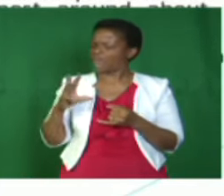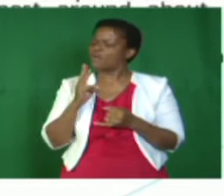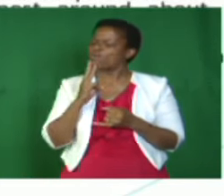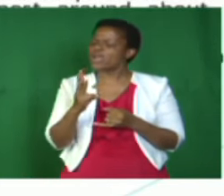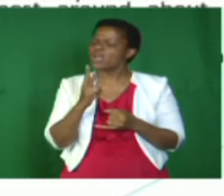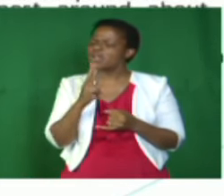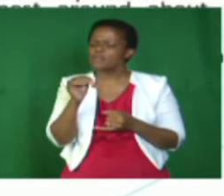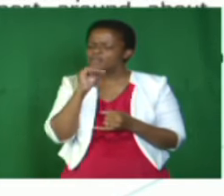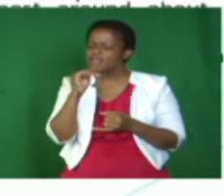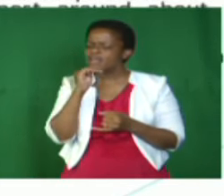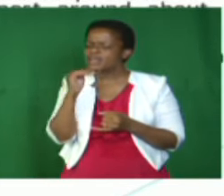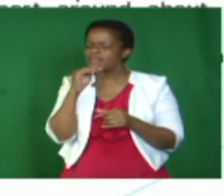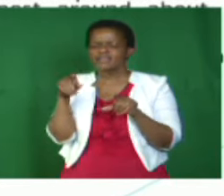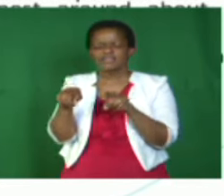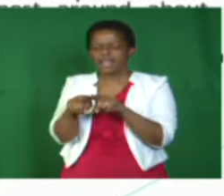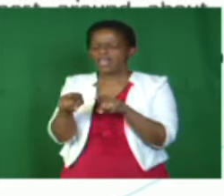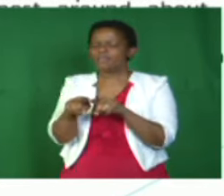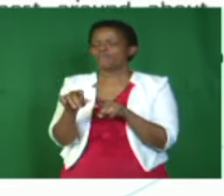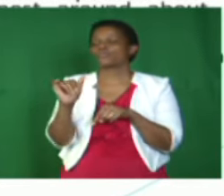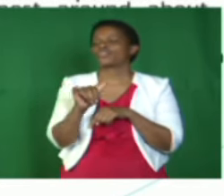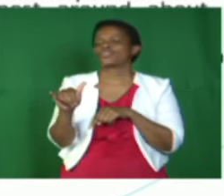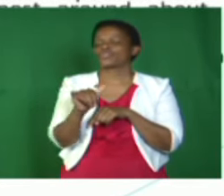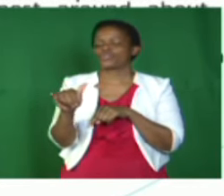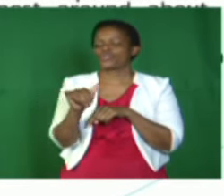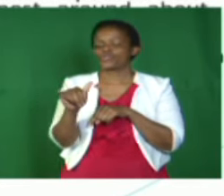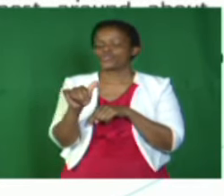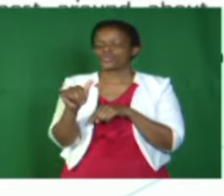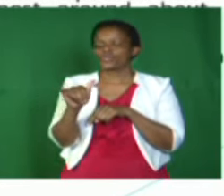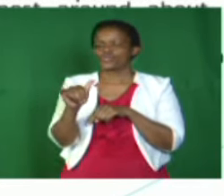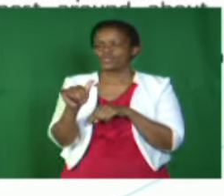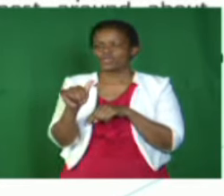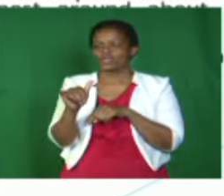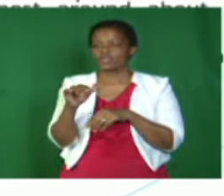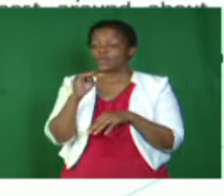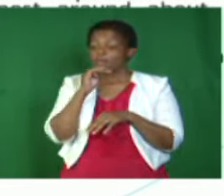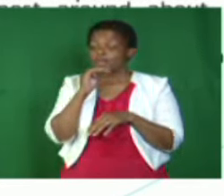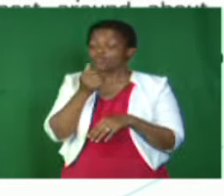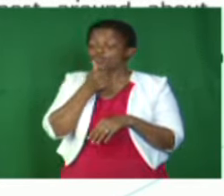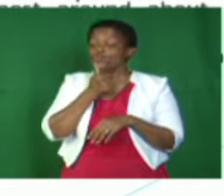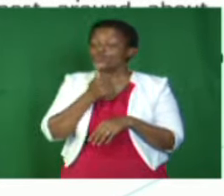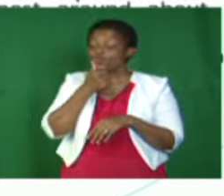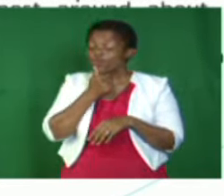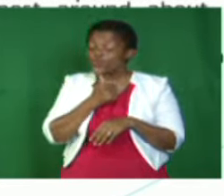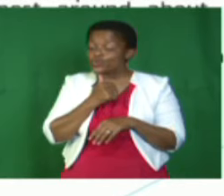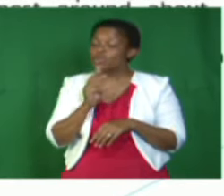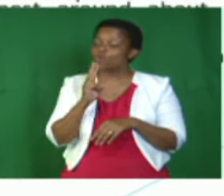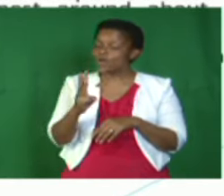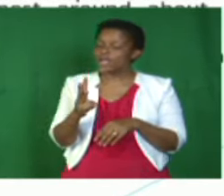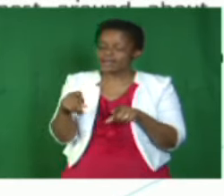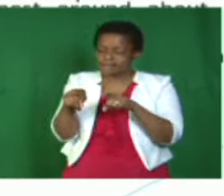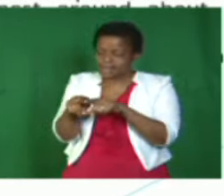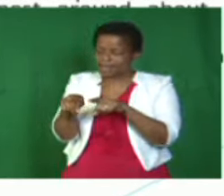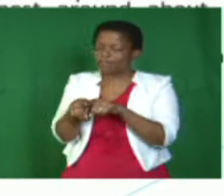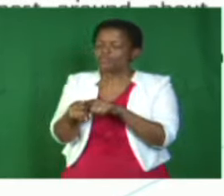words that actually mean the same thing. So by applying or using synonyms, it will also help